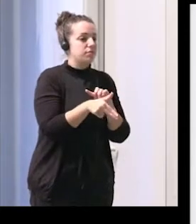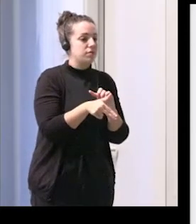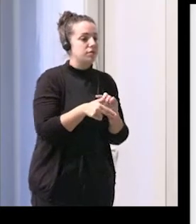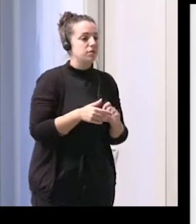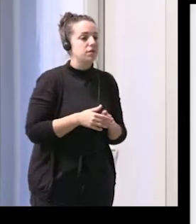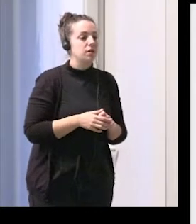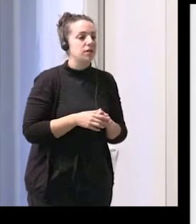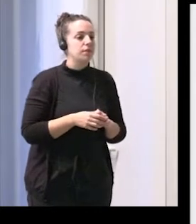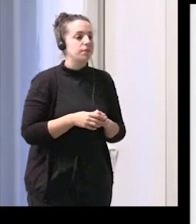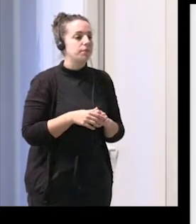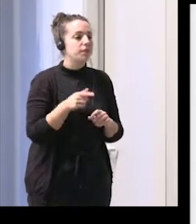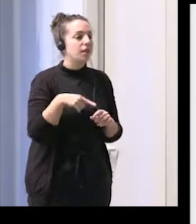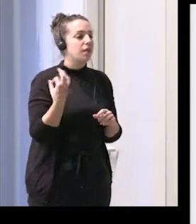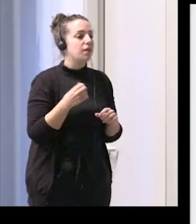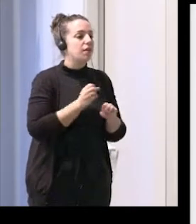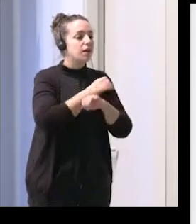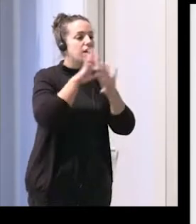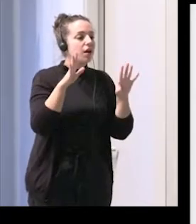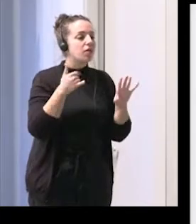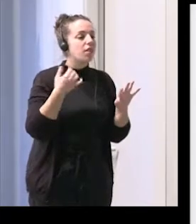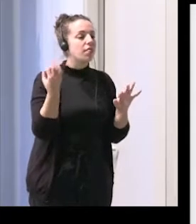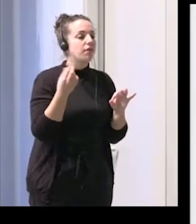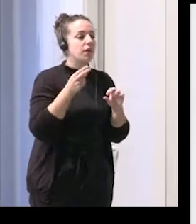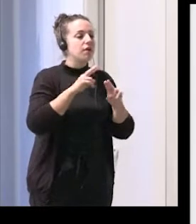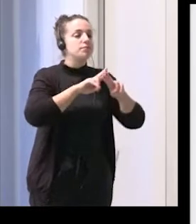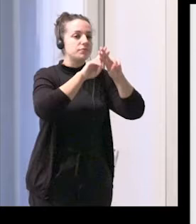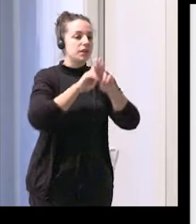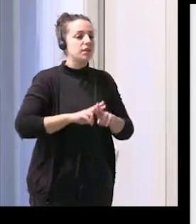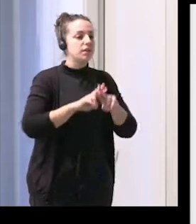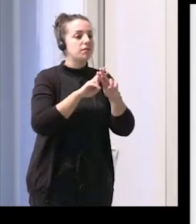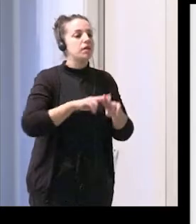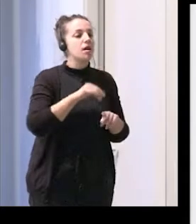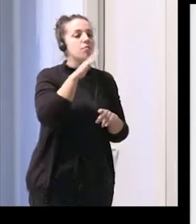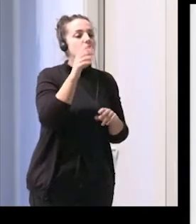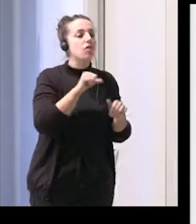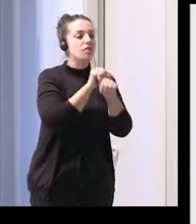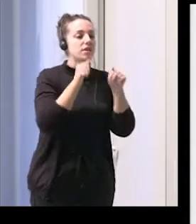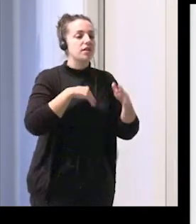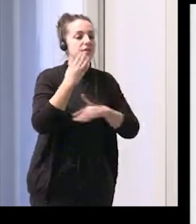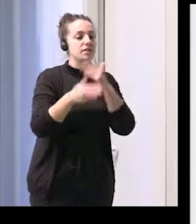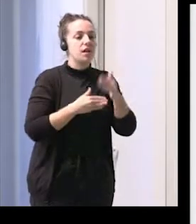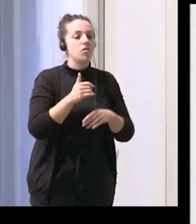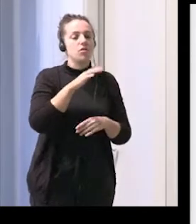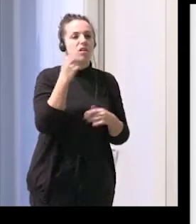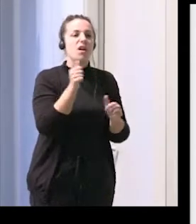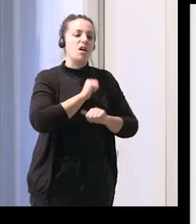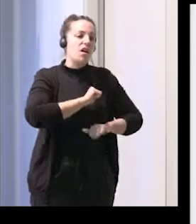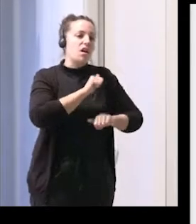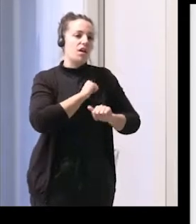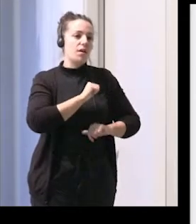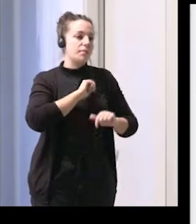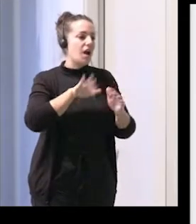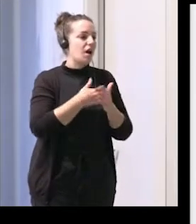early during important periods of development. So let's not wait until those important periods are almost done. Let's get